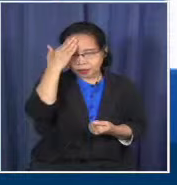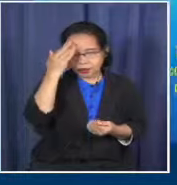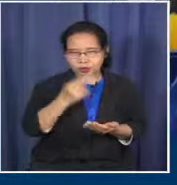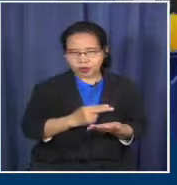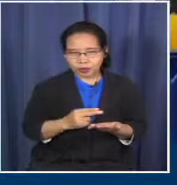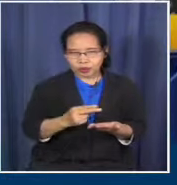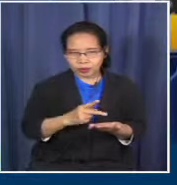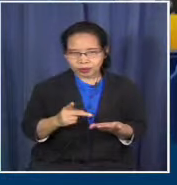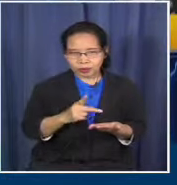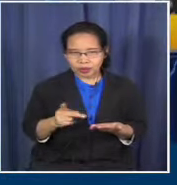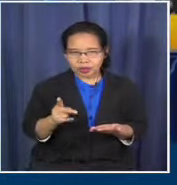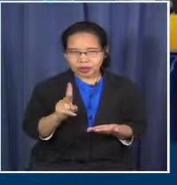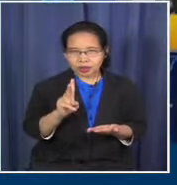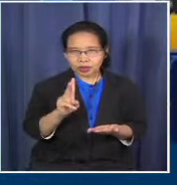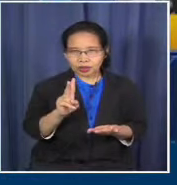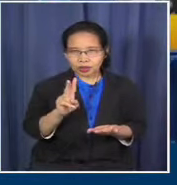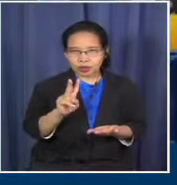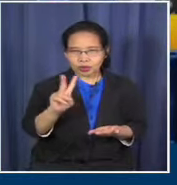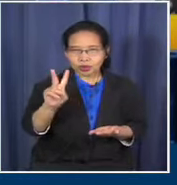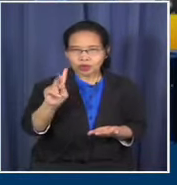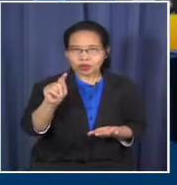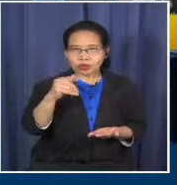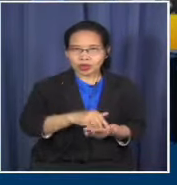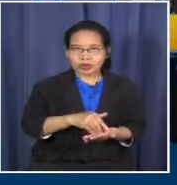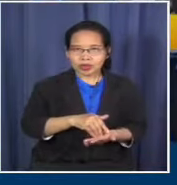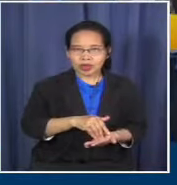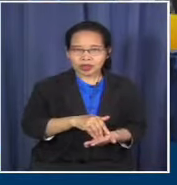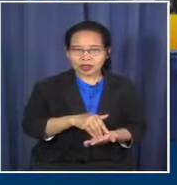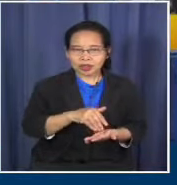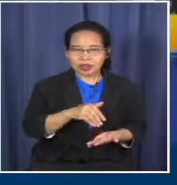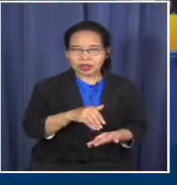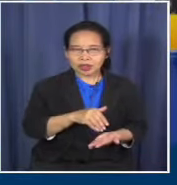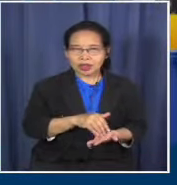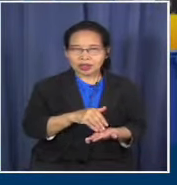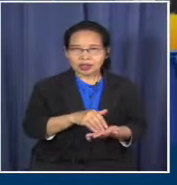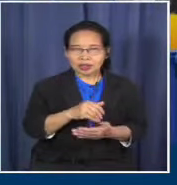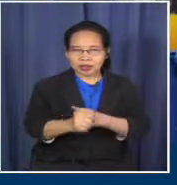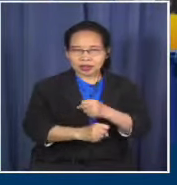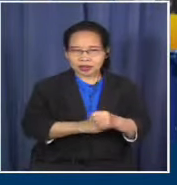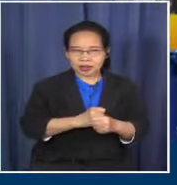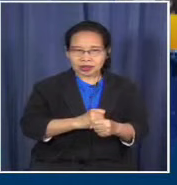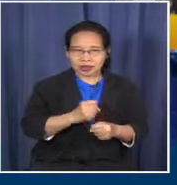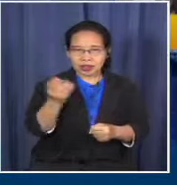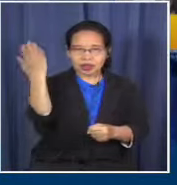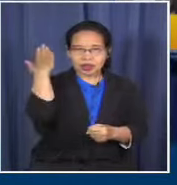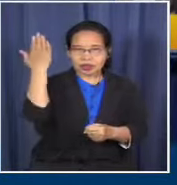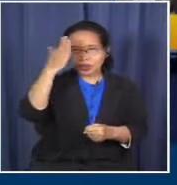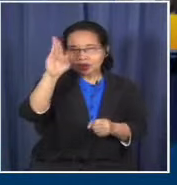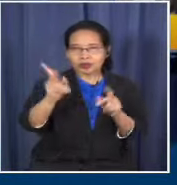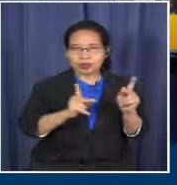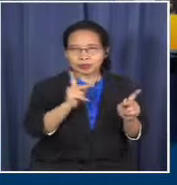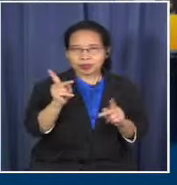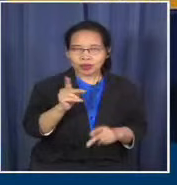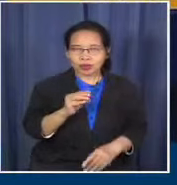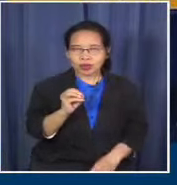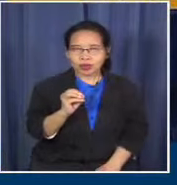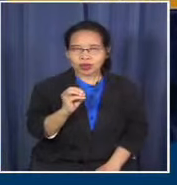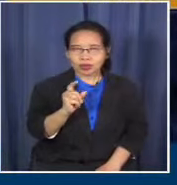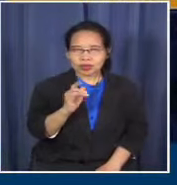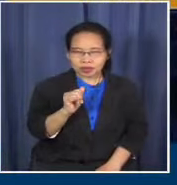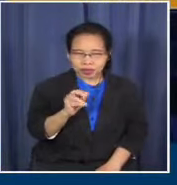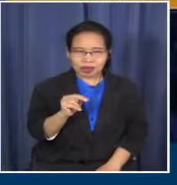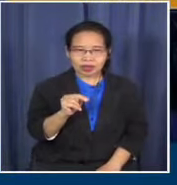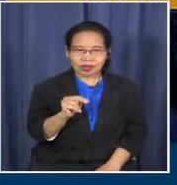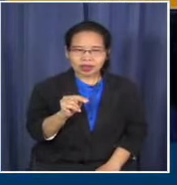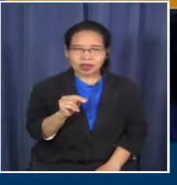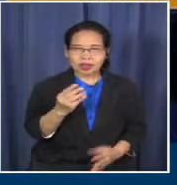it, but as oxygen, you don't see it. So how did Paul knew that 2,000 years ago? When men